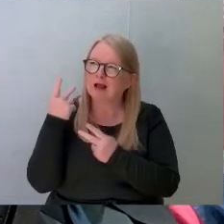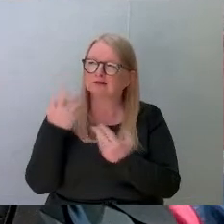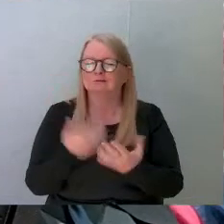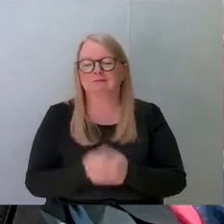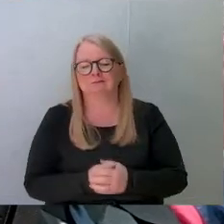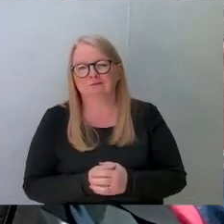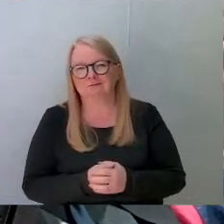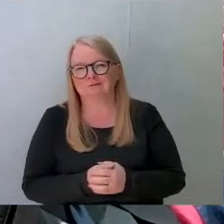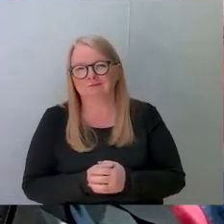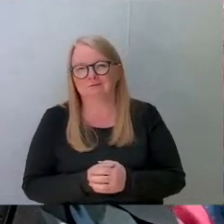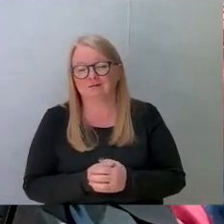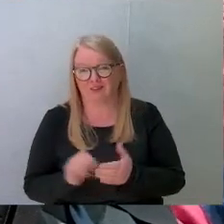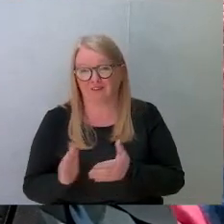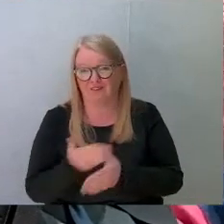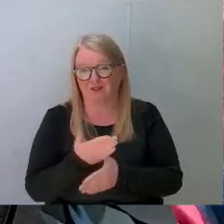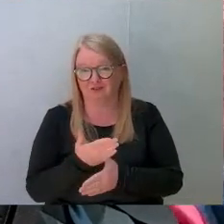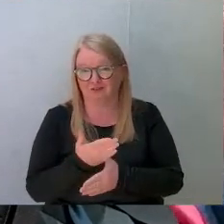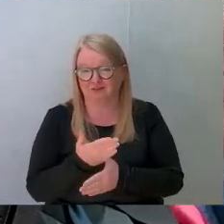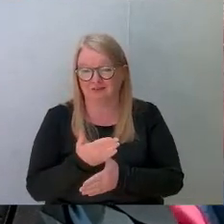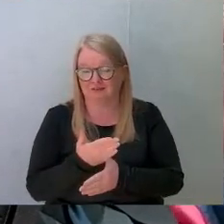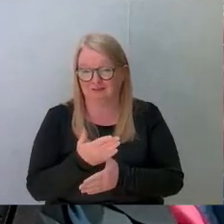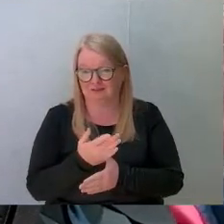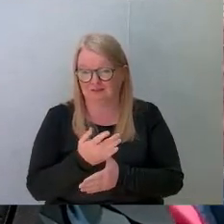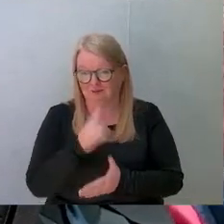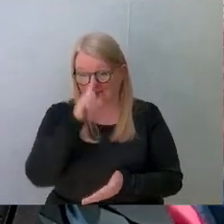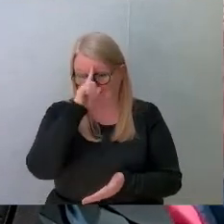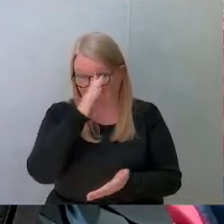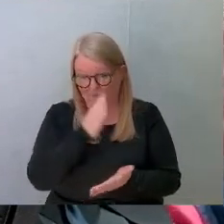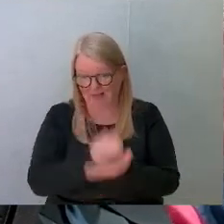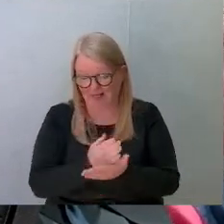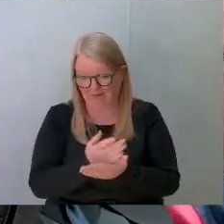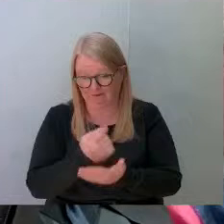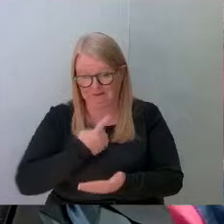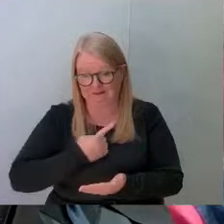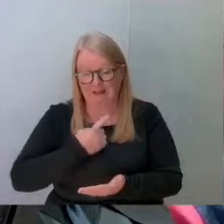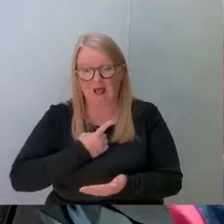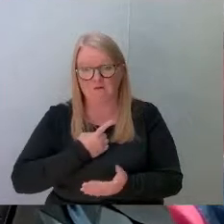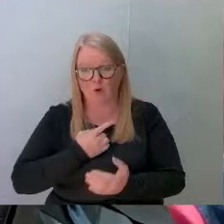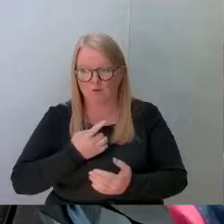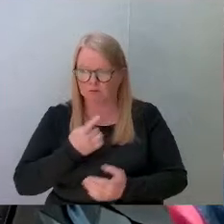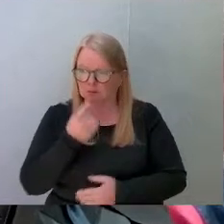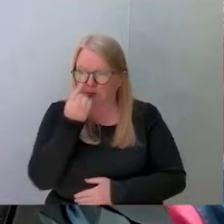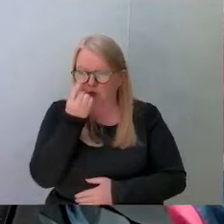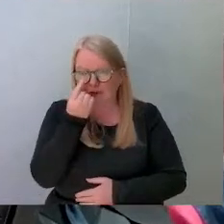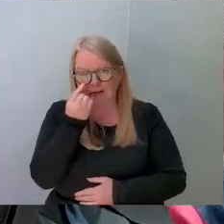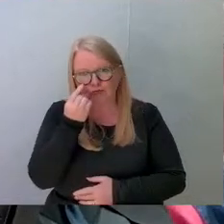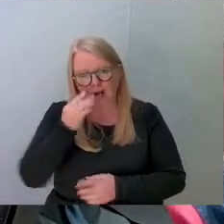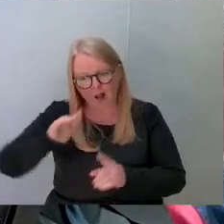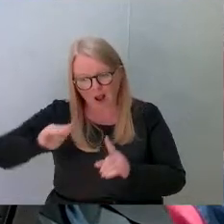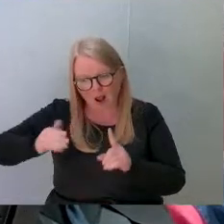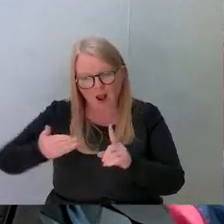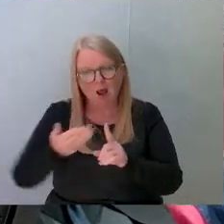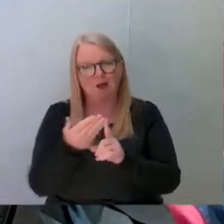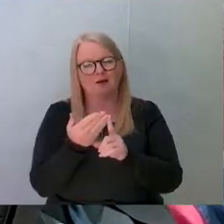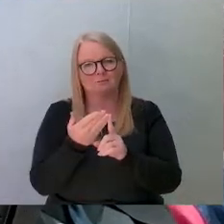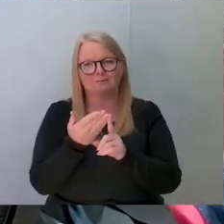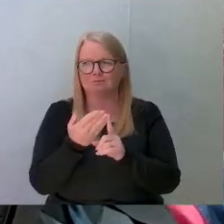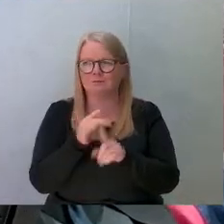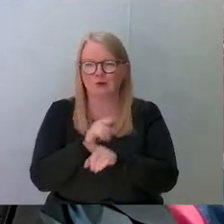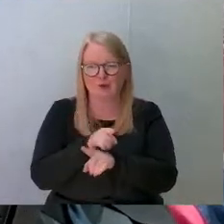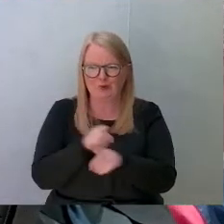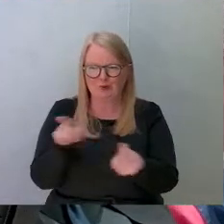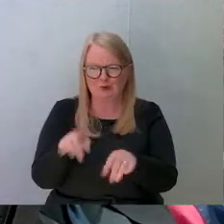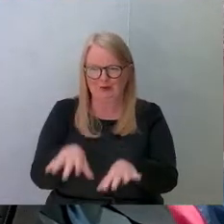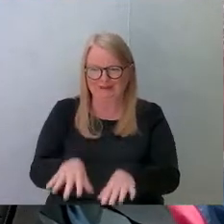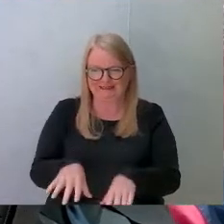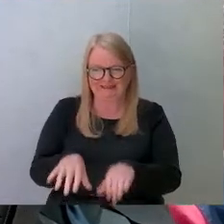The first is the power of self-belief and the importance of acknowledging your own potential. So you're on the very threshold